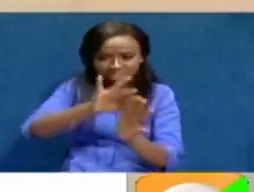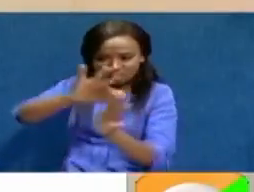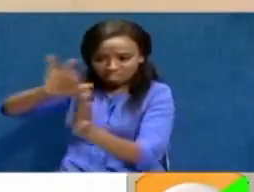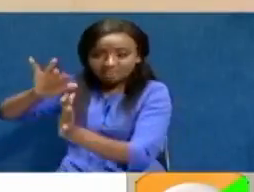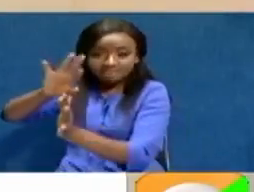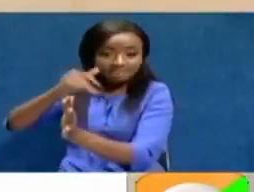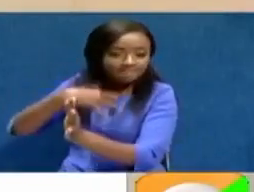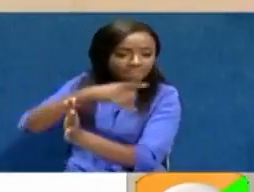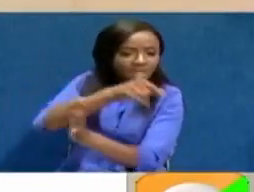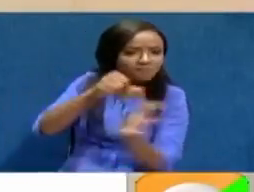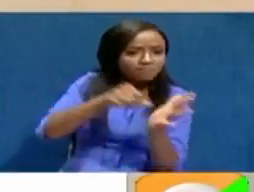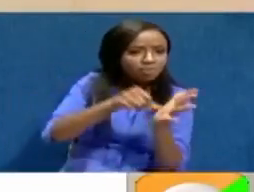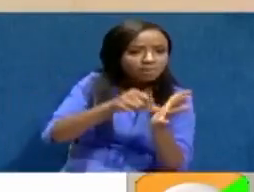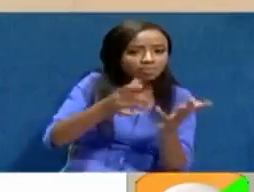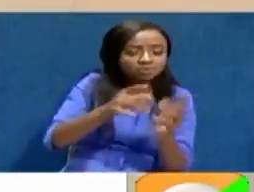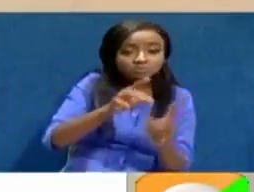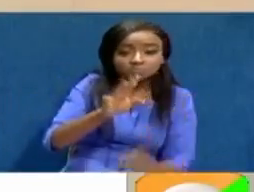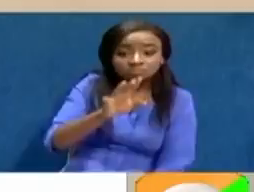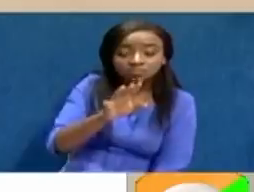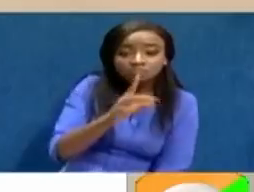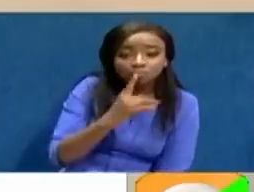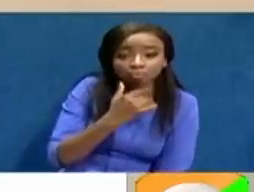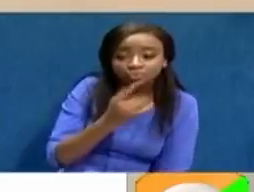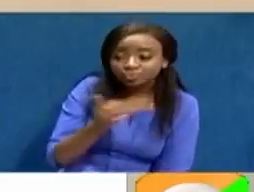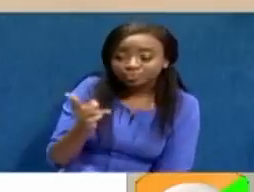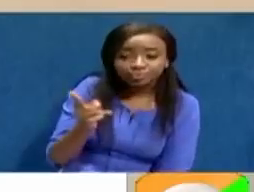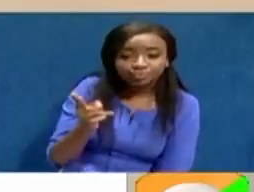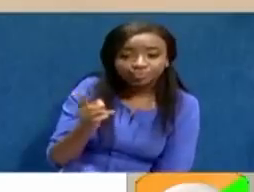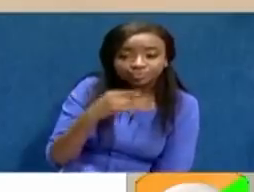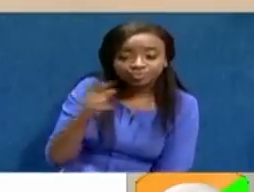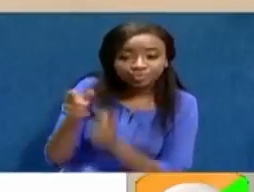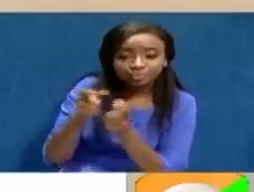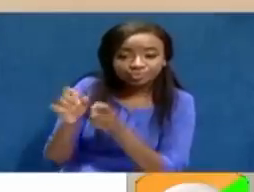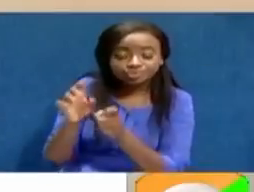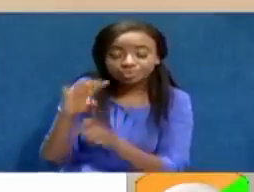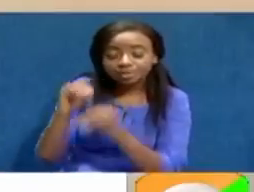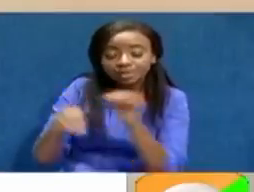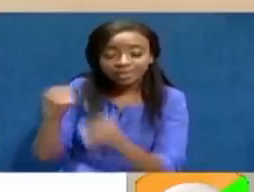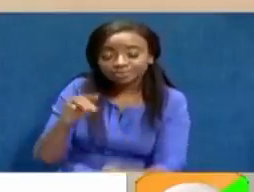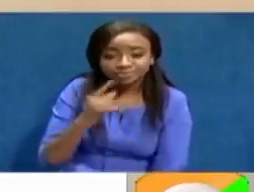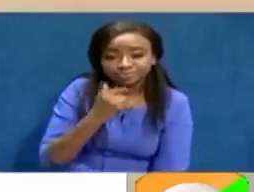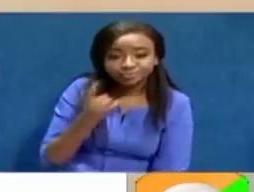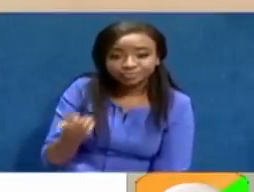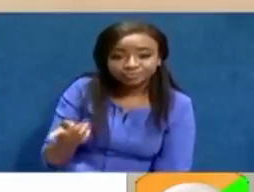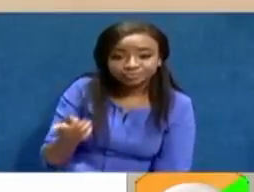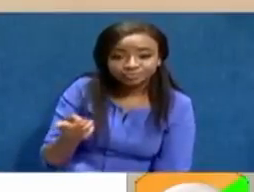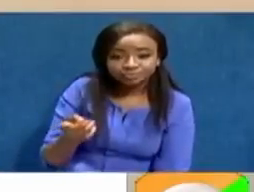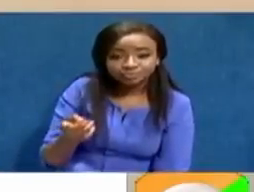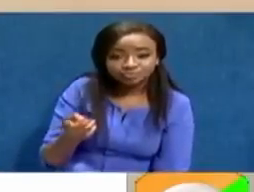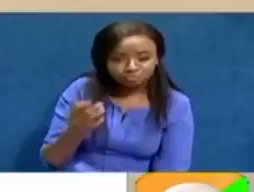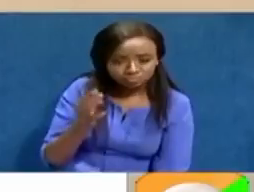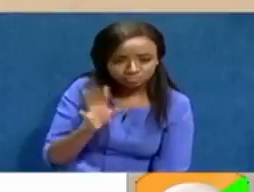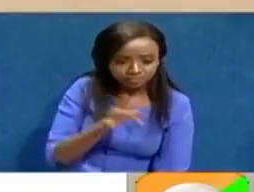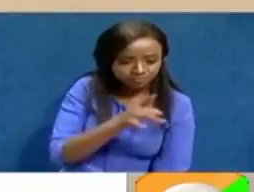room. The question of who will conduct these huge electoral exercises. I'm talking about that